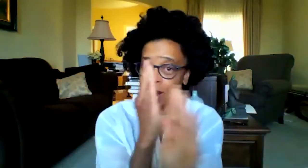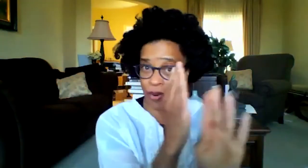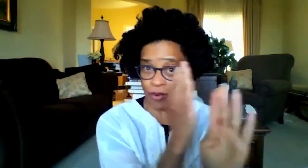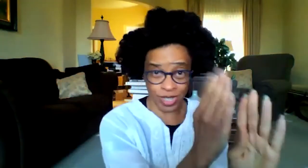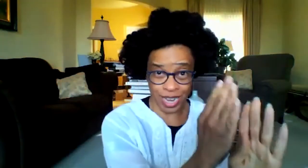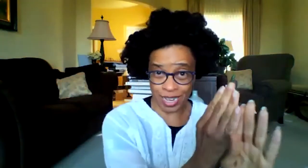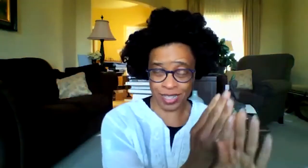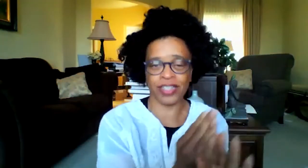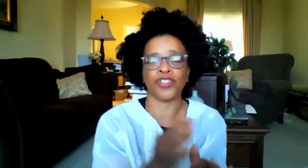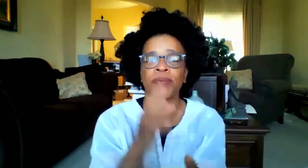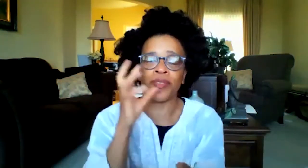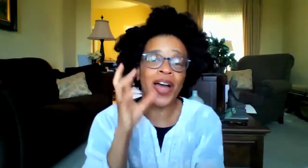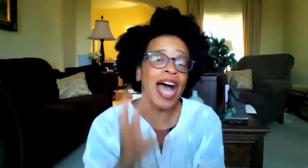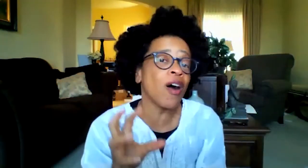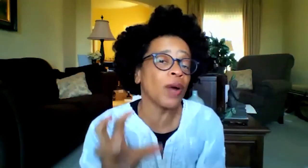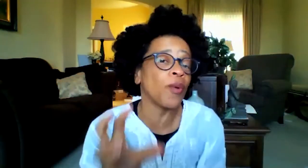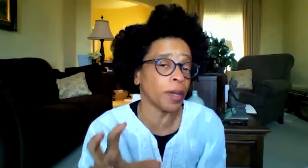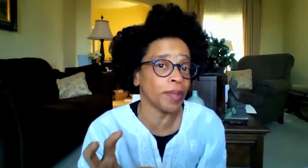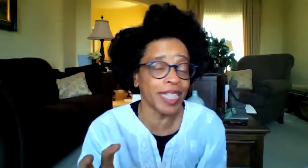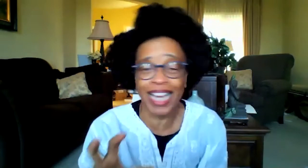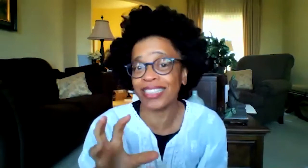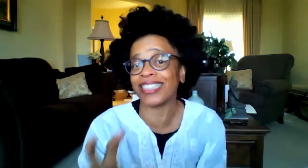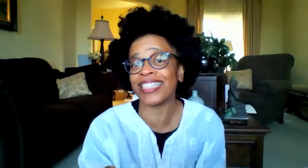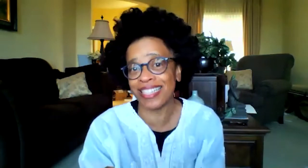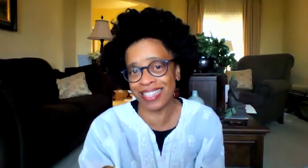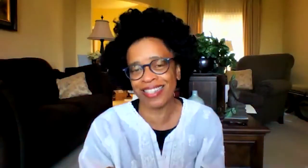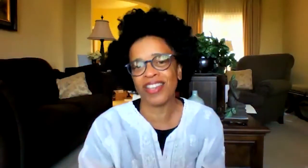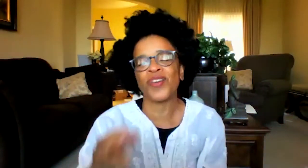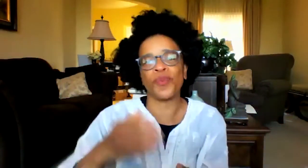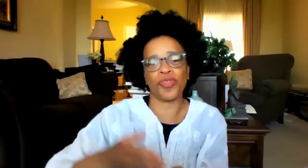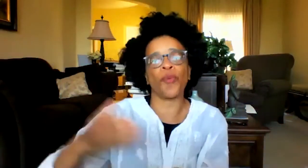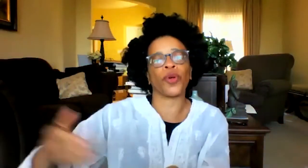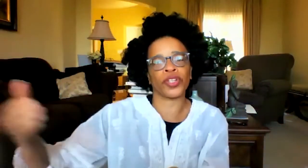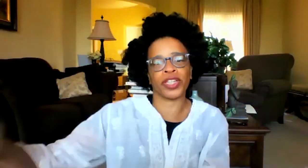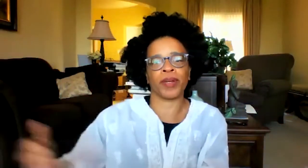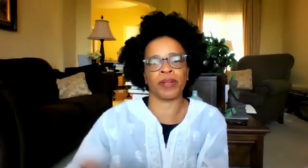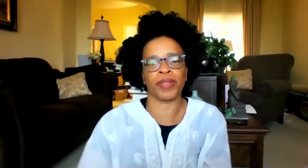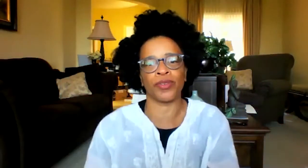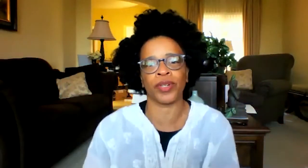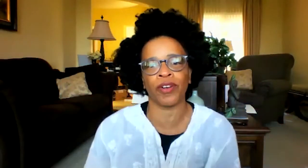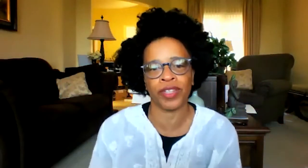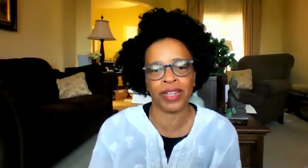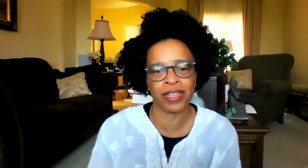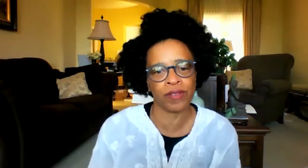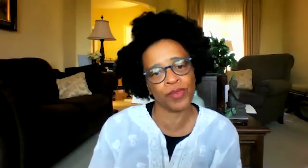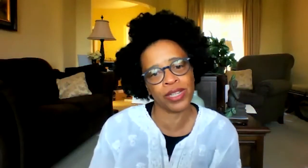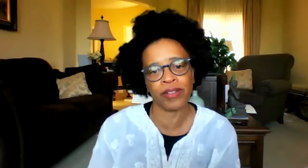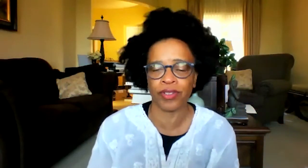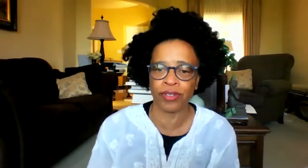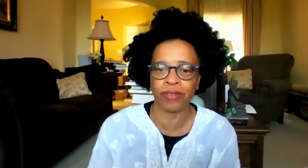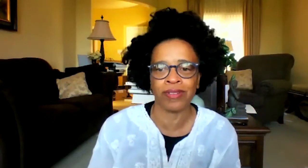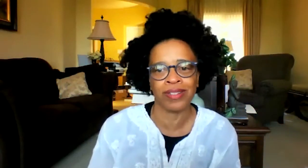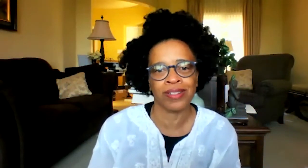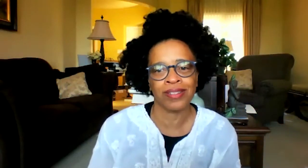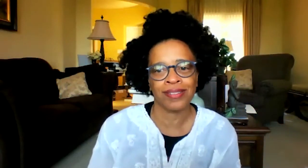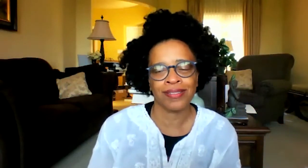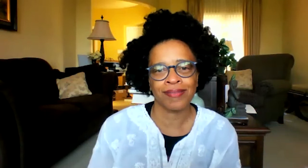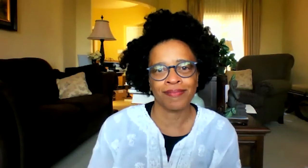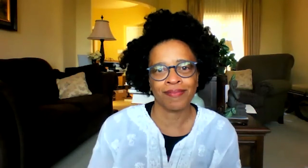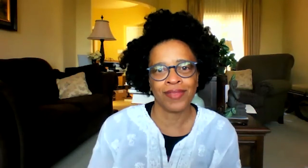I prioritize in terms of how I want to be, at least with the work that I'm going to be doing over the next week or two?